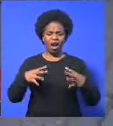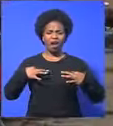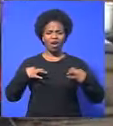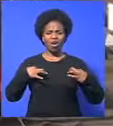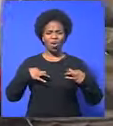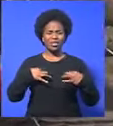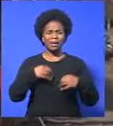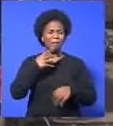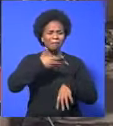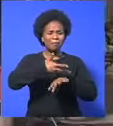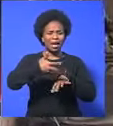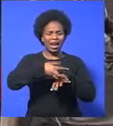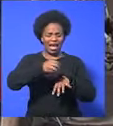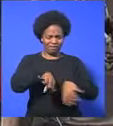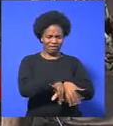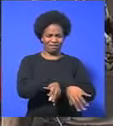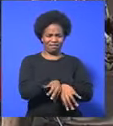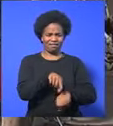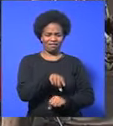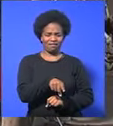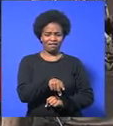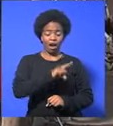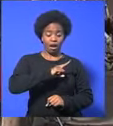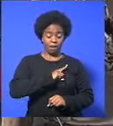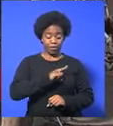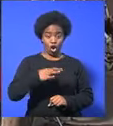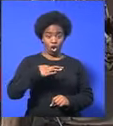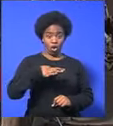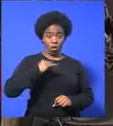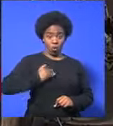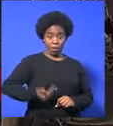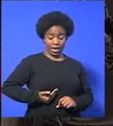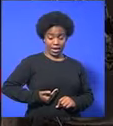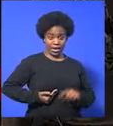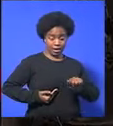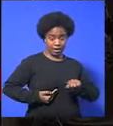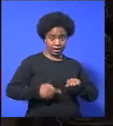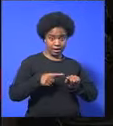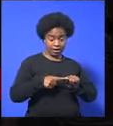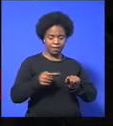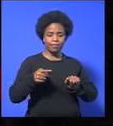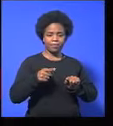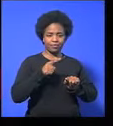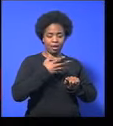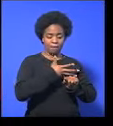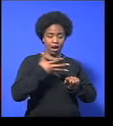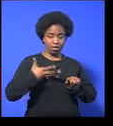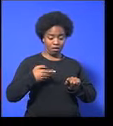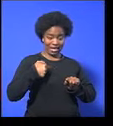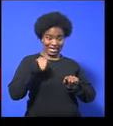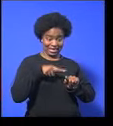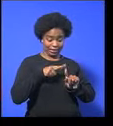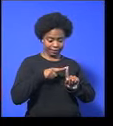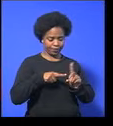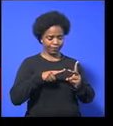bin. The circumstances surrounding her disappearance and murder are still unclear. The little girl had allegedly been left